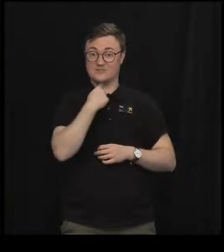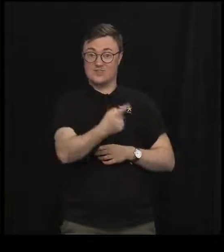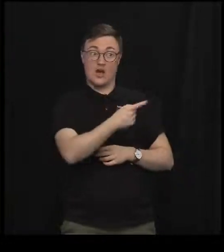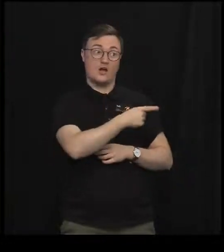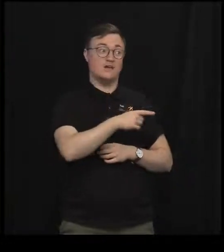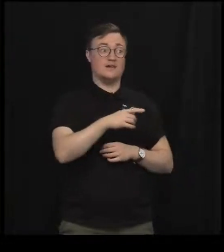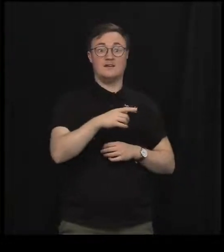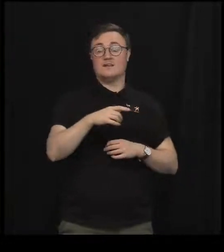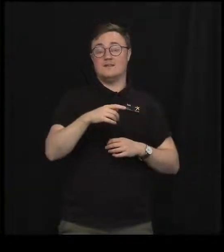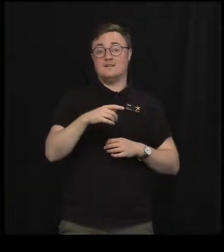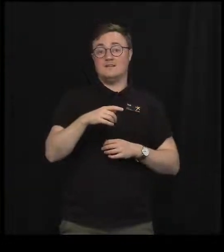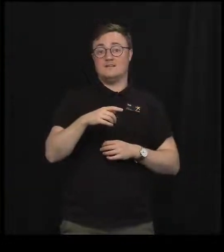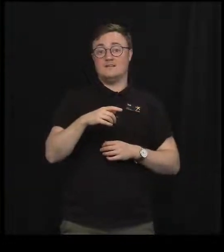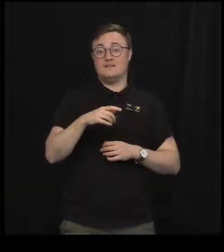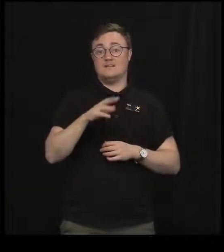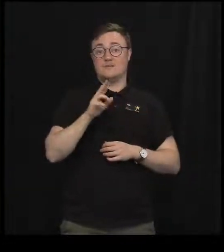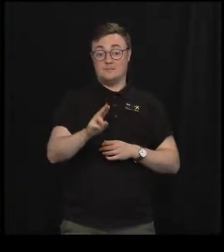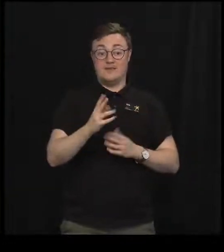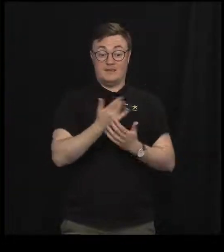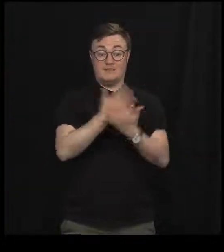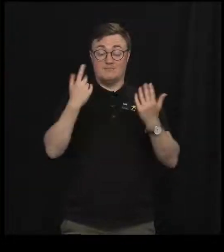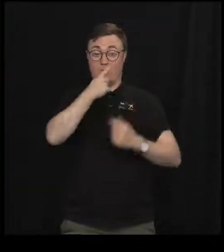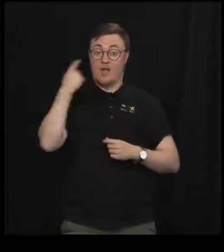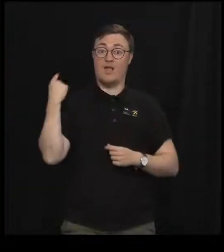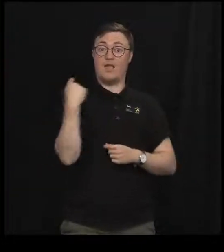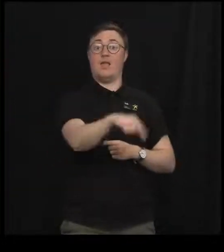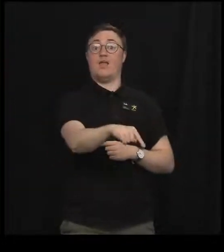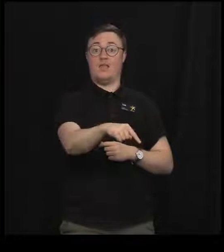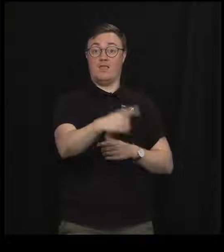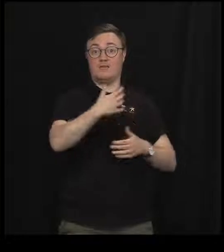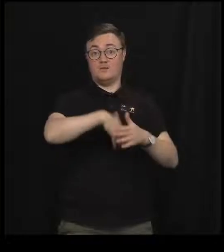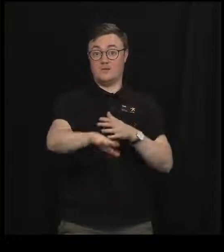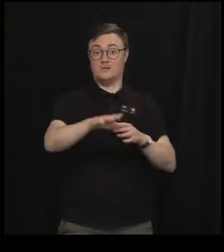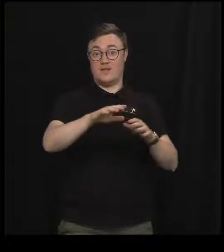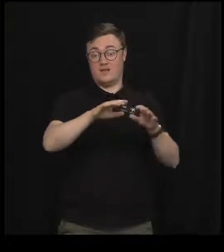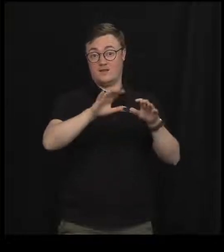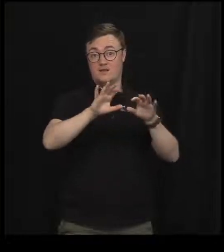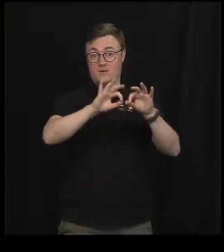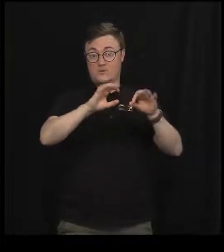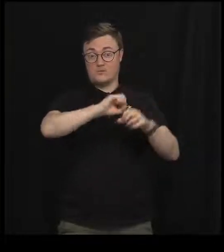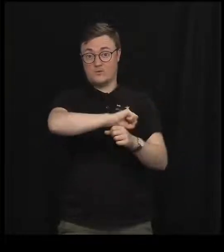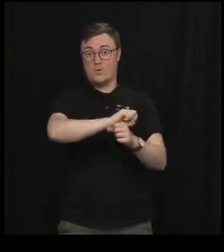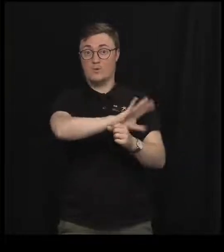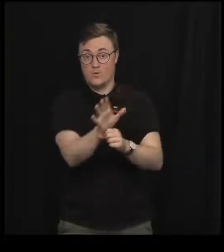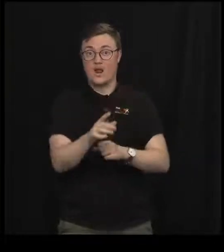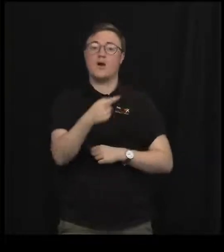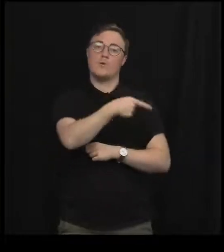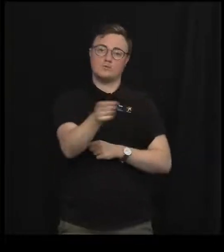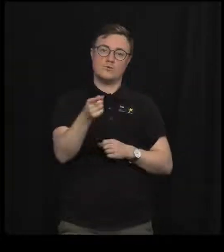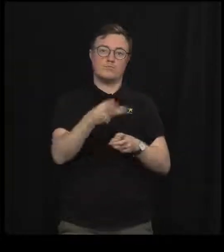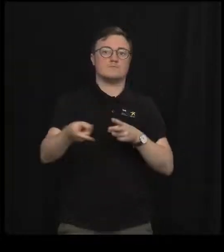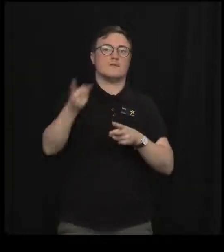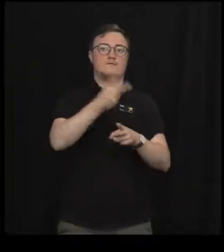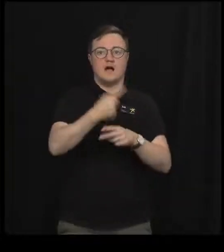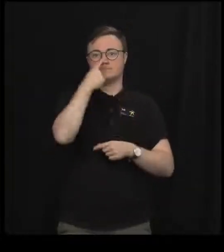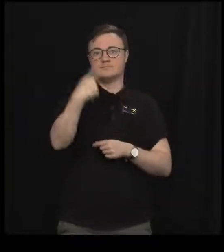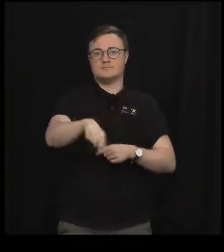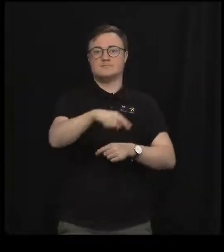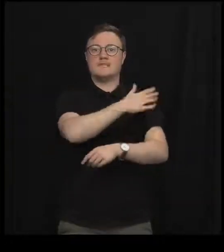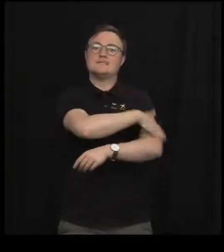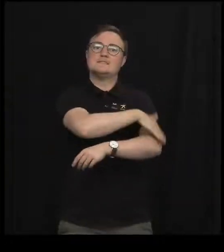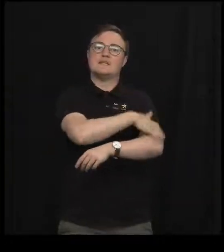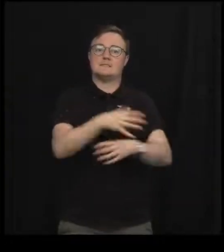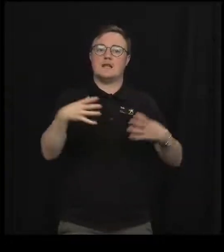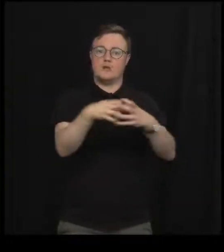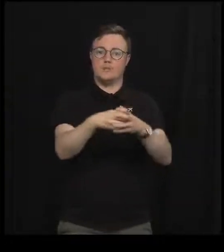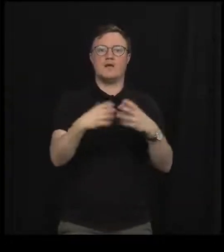not forget, the people who have been hit hardest by the pandemic are the ones which are the weakest, the poorest, and the most marginalized. And we've got to make sure that we can